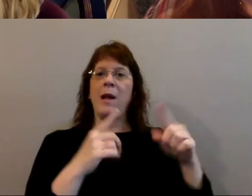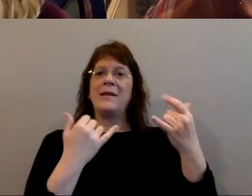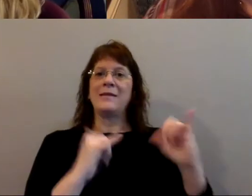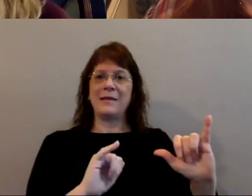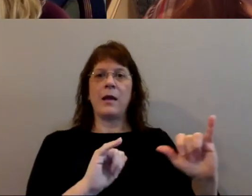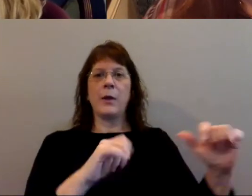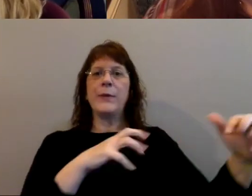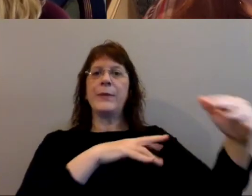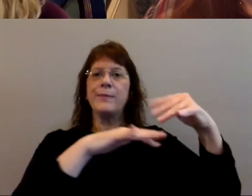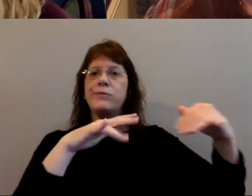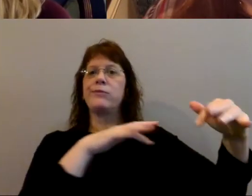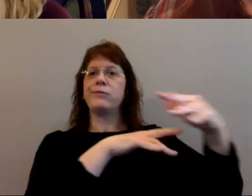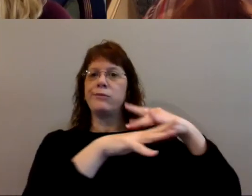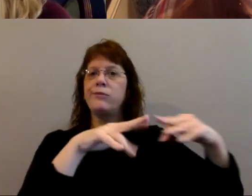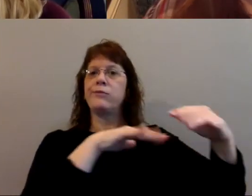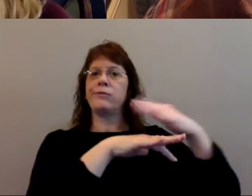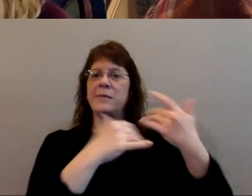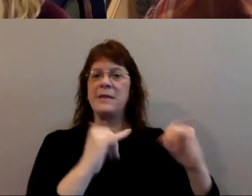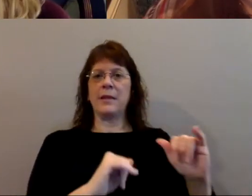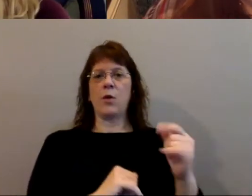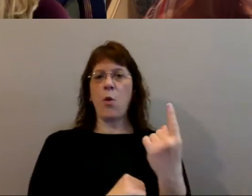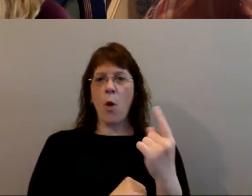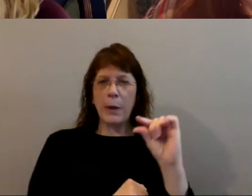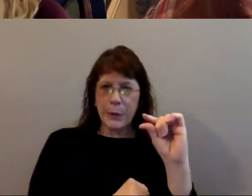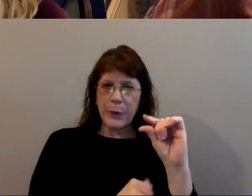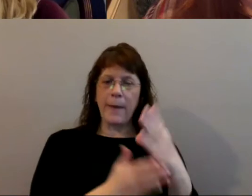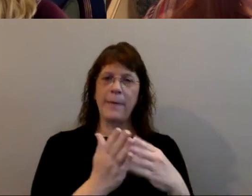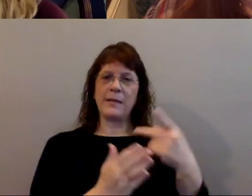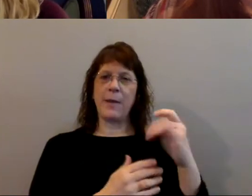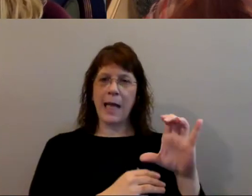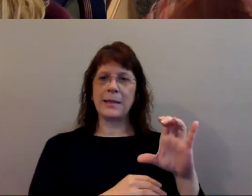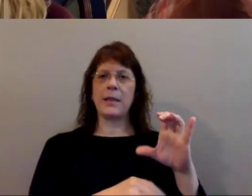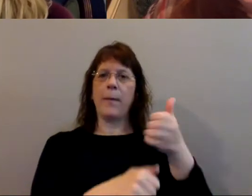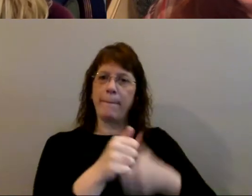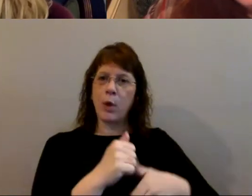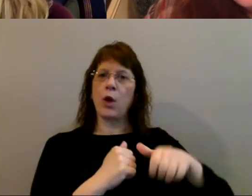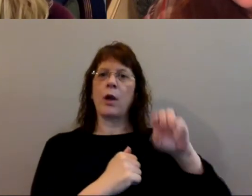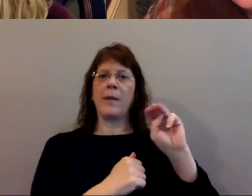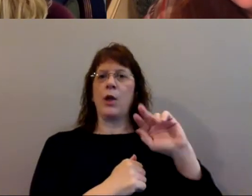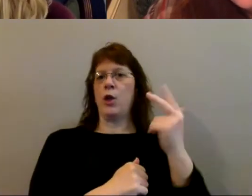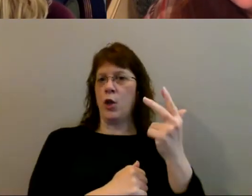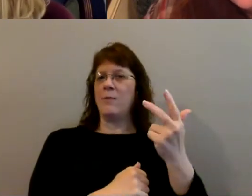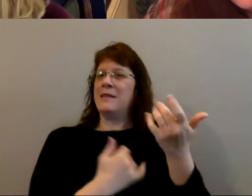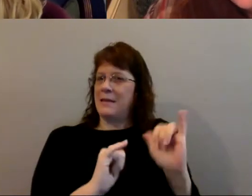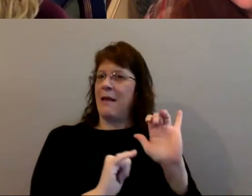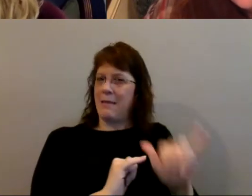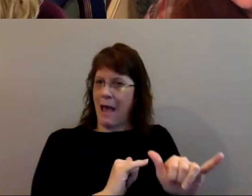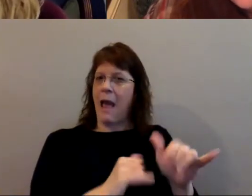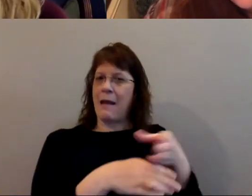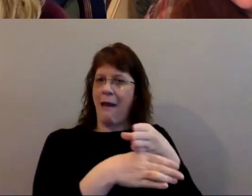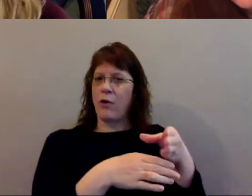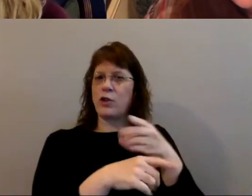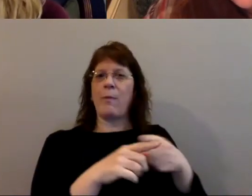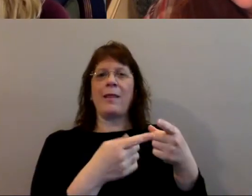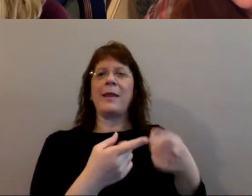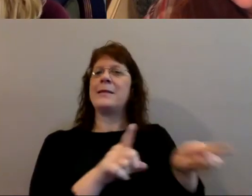1 microscopic piece of plastic per cubic meter. It's just on the higher end of that. So it's the same as any other